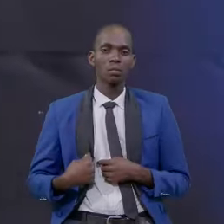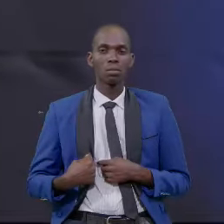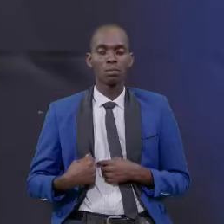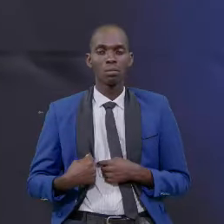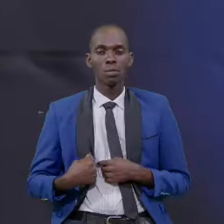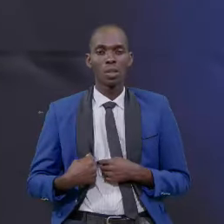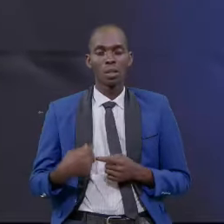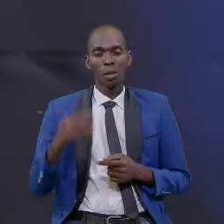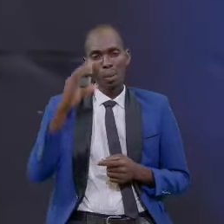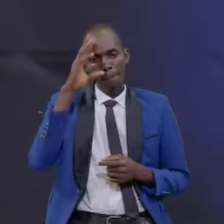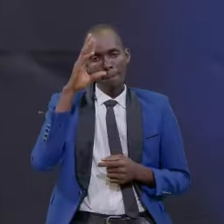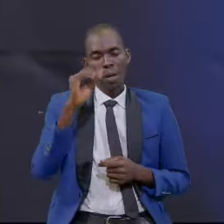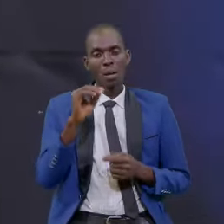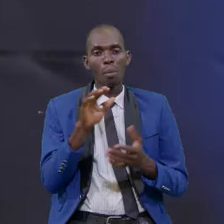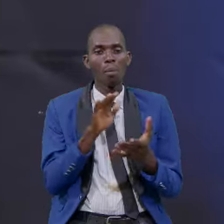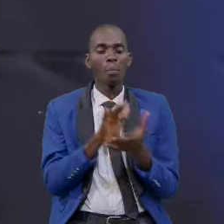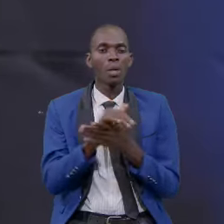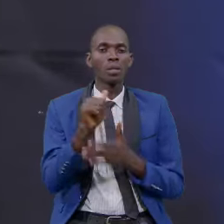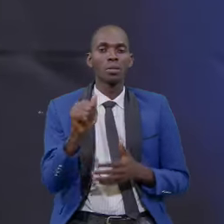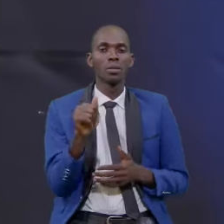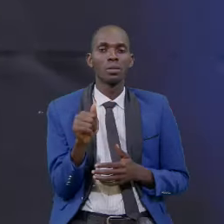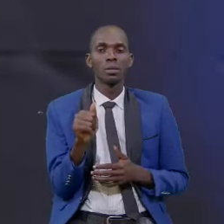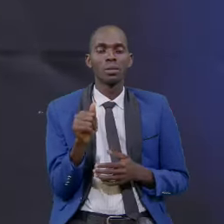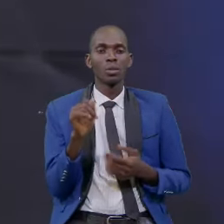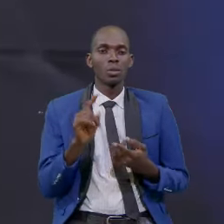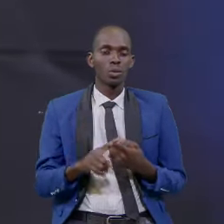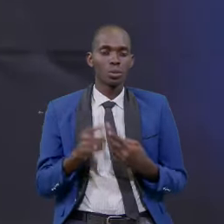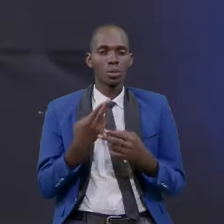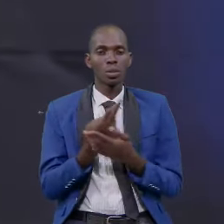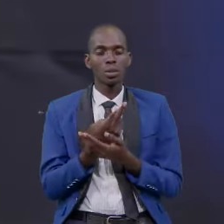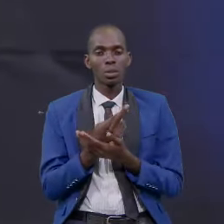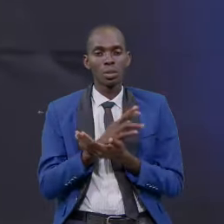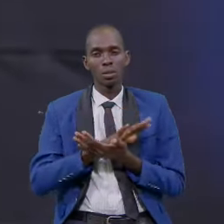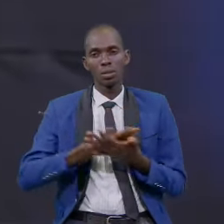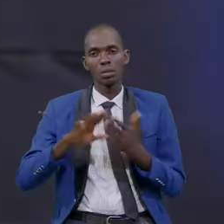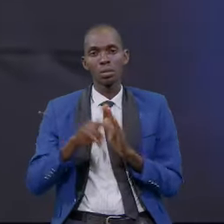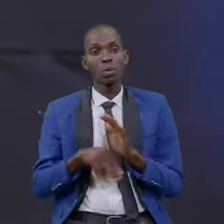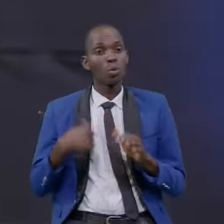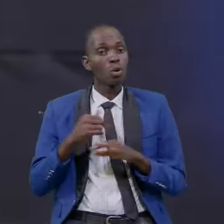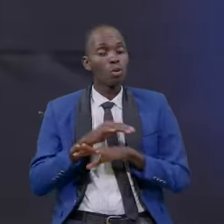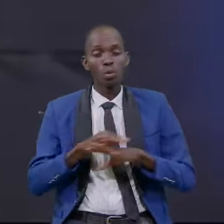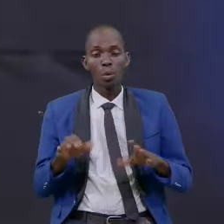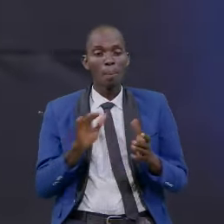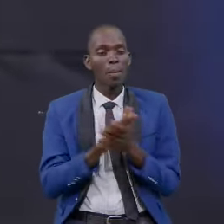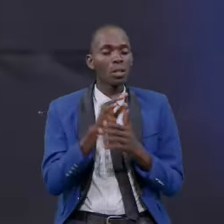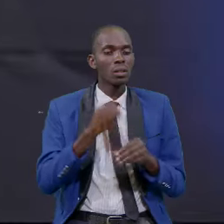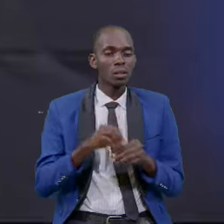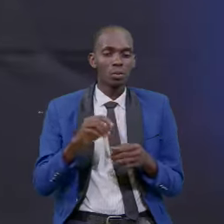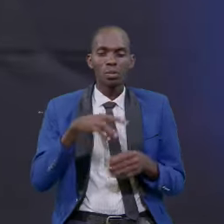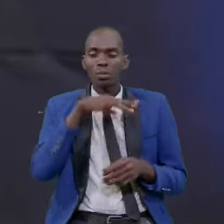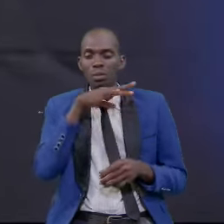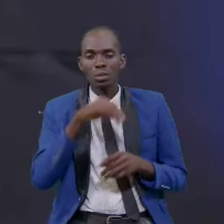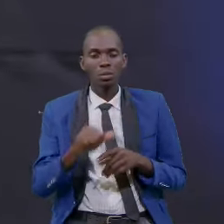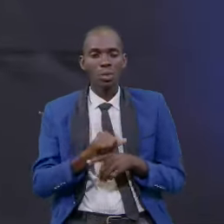man believeth unto righteousness. We don't believe into corruption. We